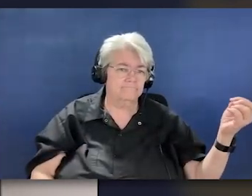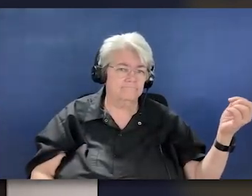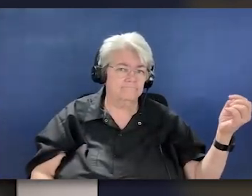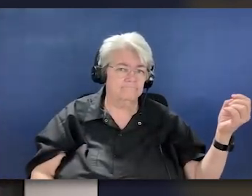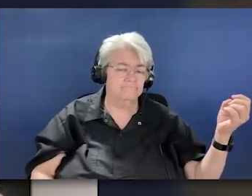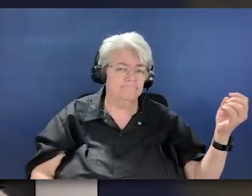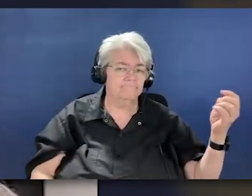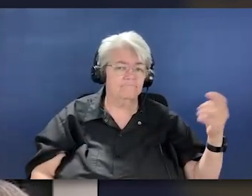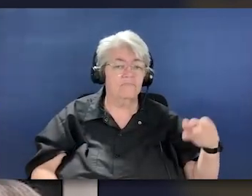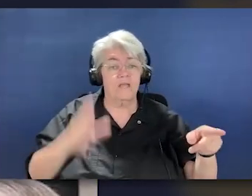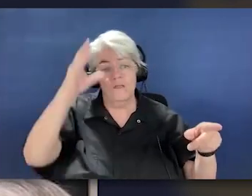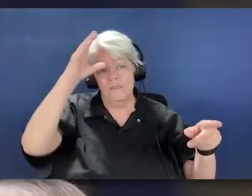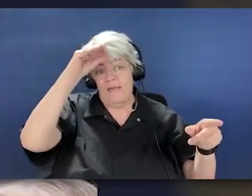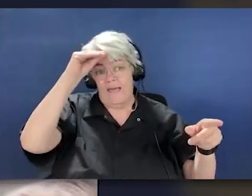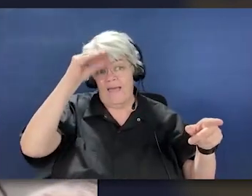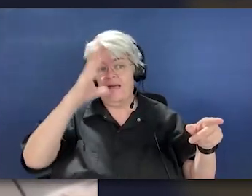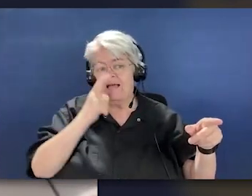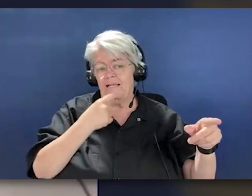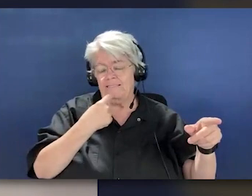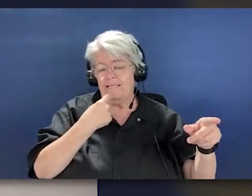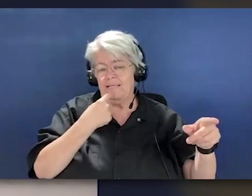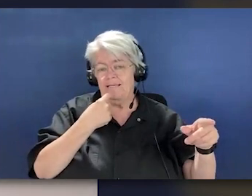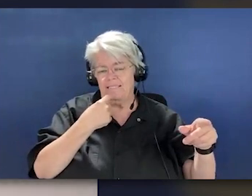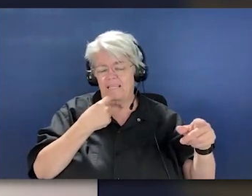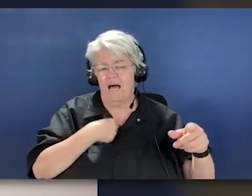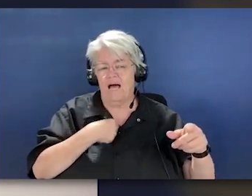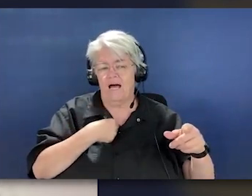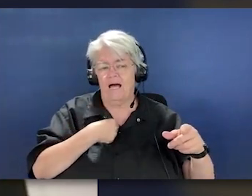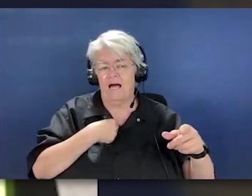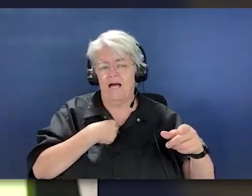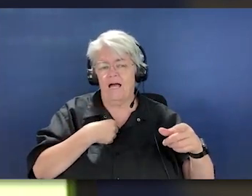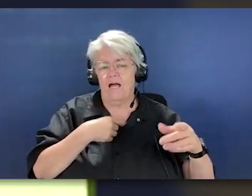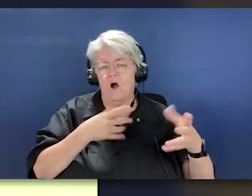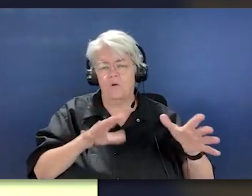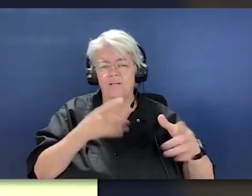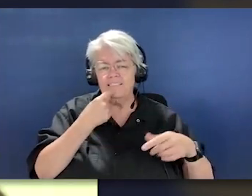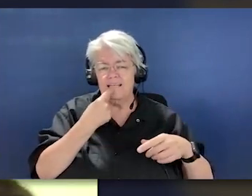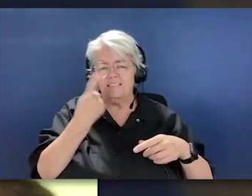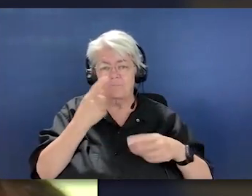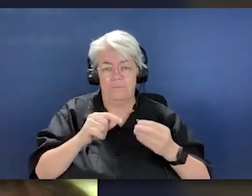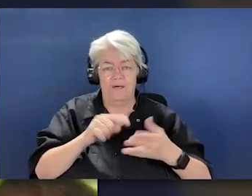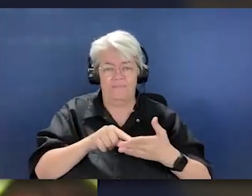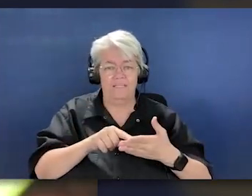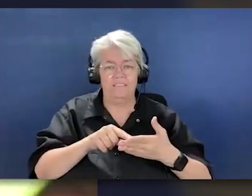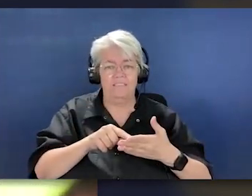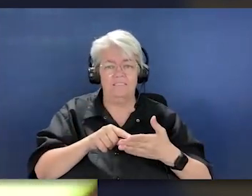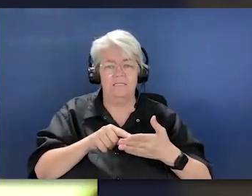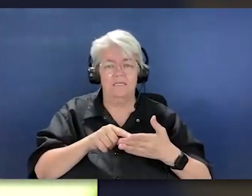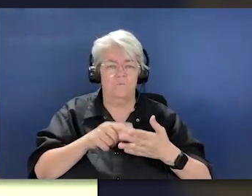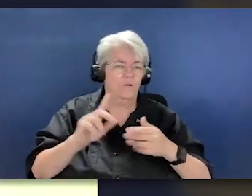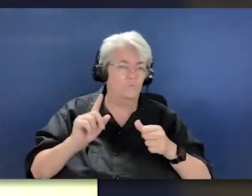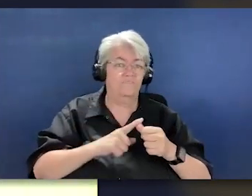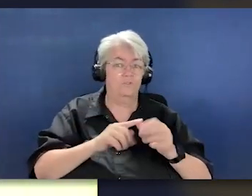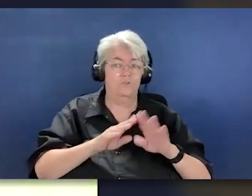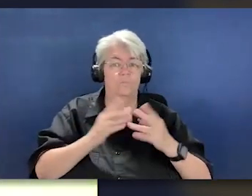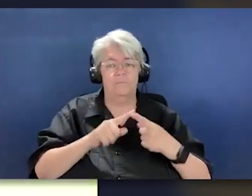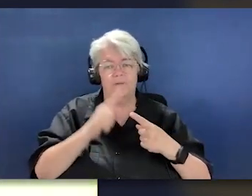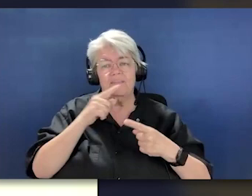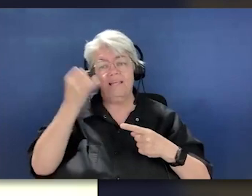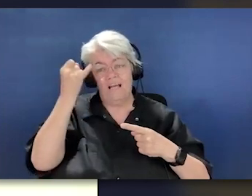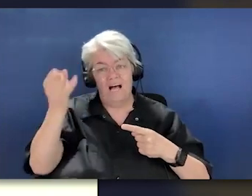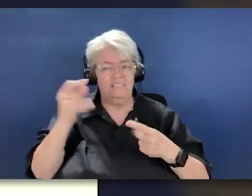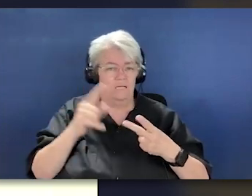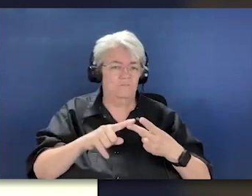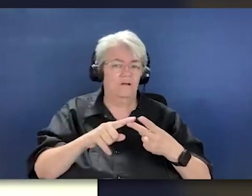So I alluded to this in my remarks at the top, but the implications of generative AI for higher education go